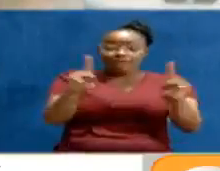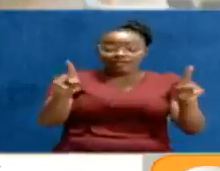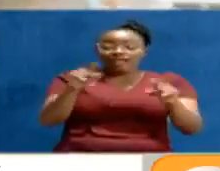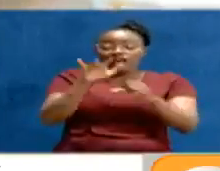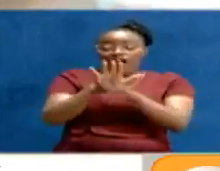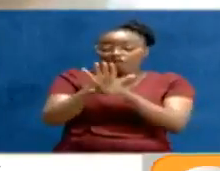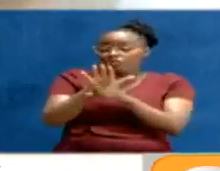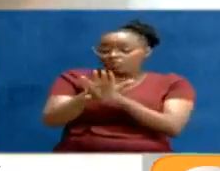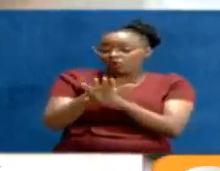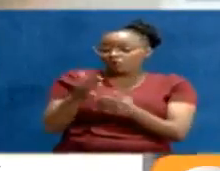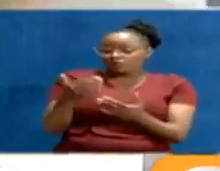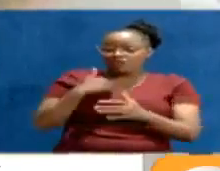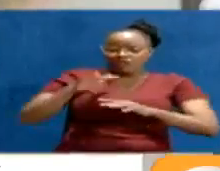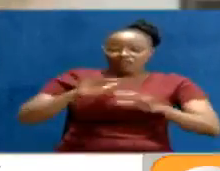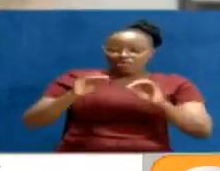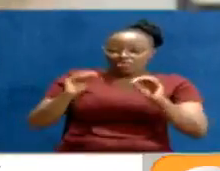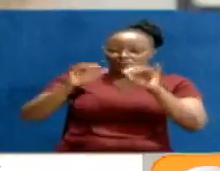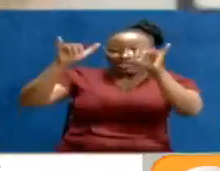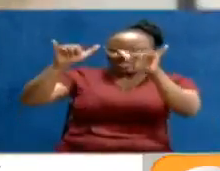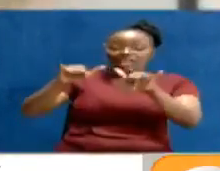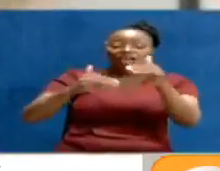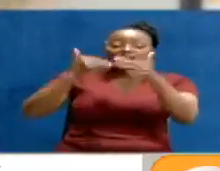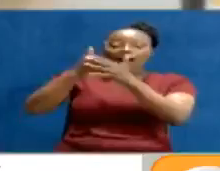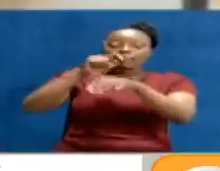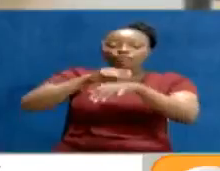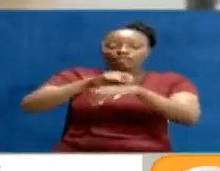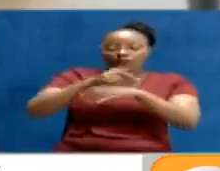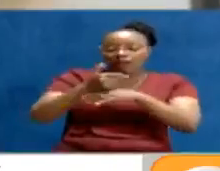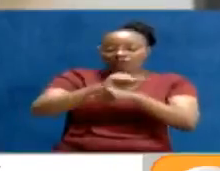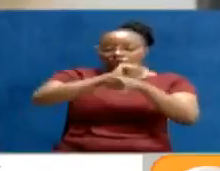a high level of ambiguity is expected to remain until the spread of the